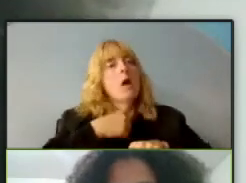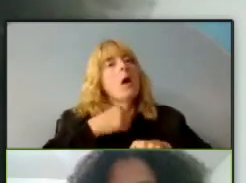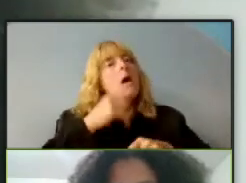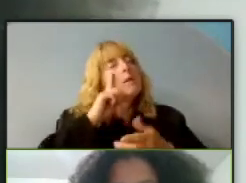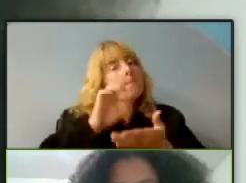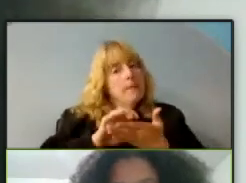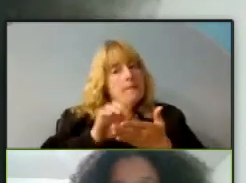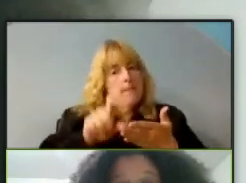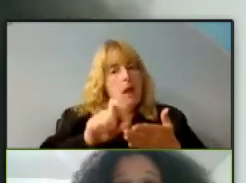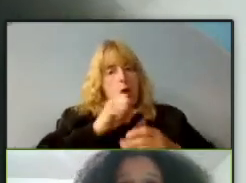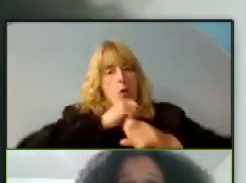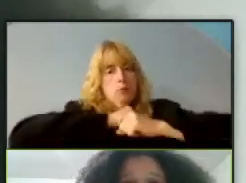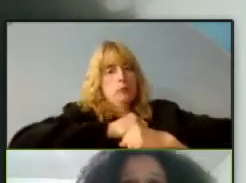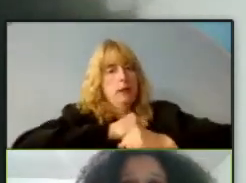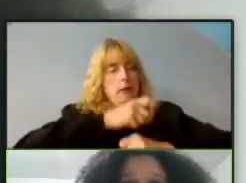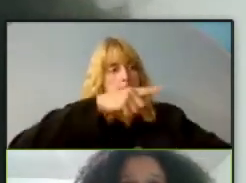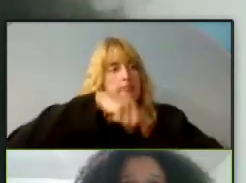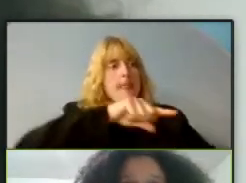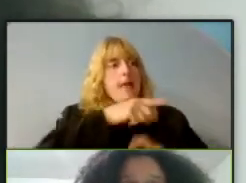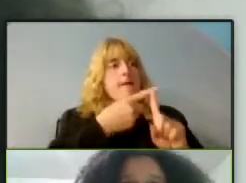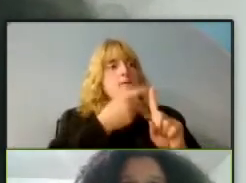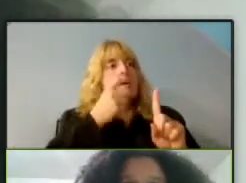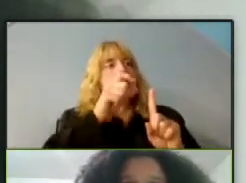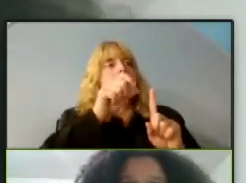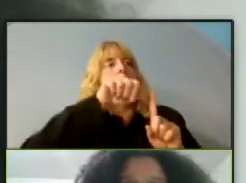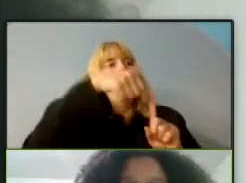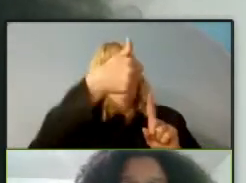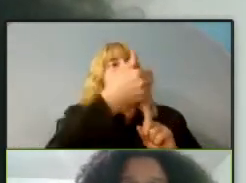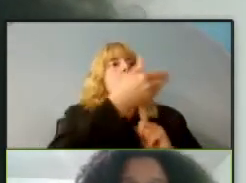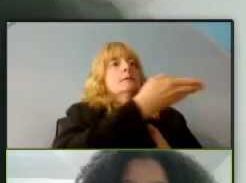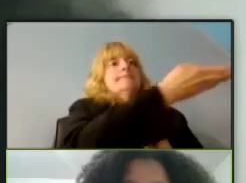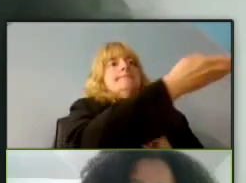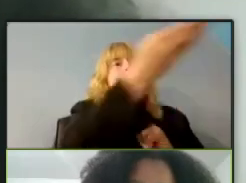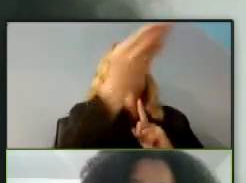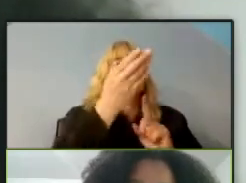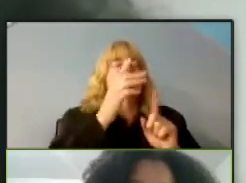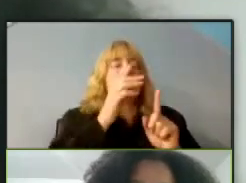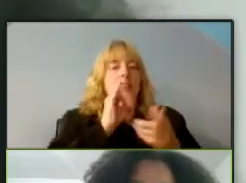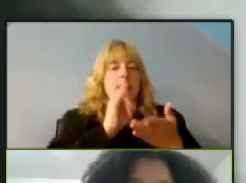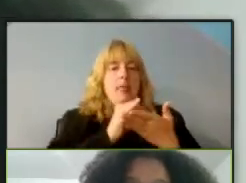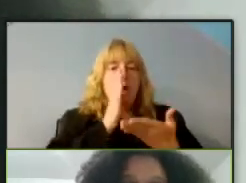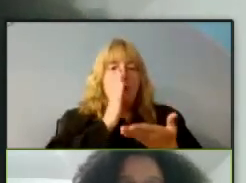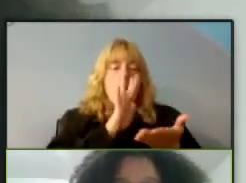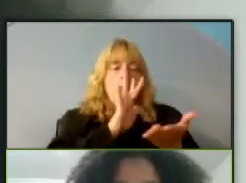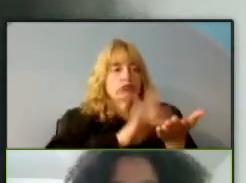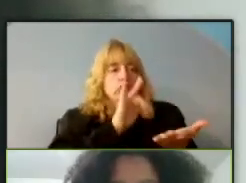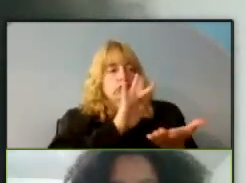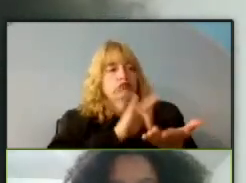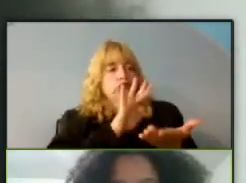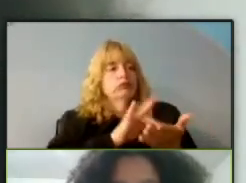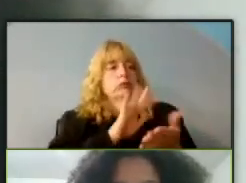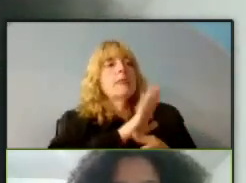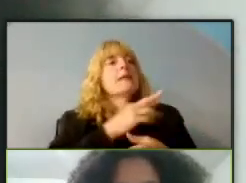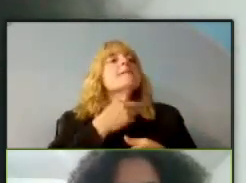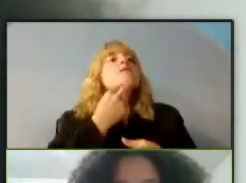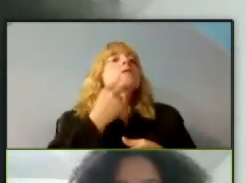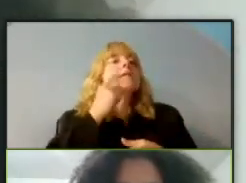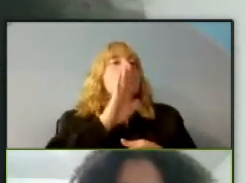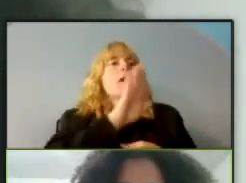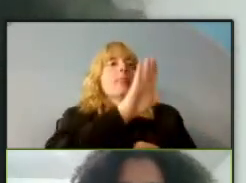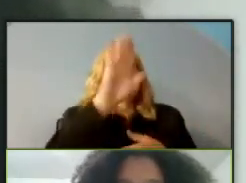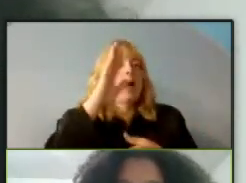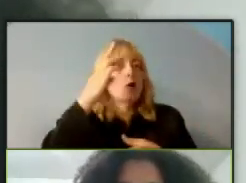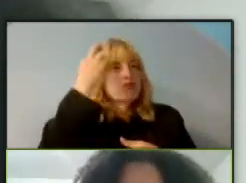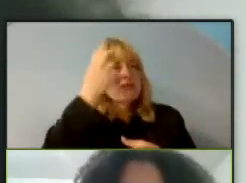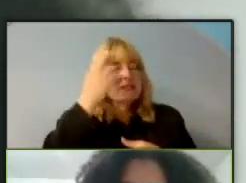from entities that would use their voices for their own purposes and not